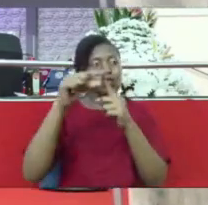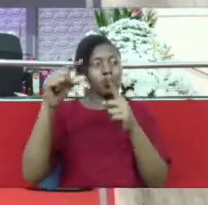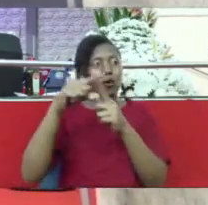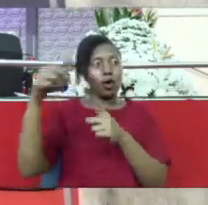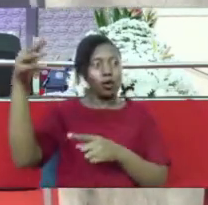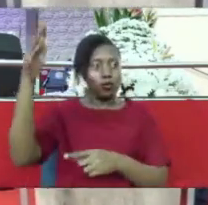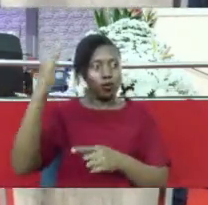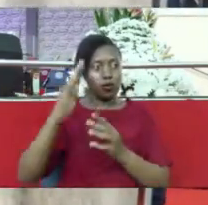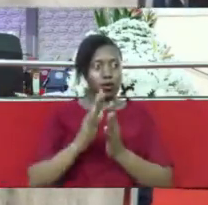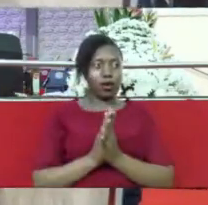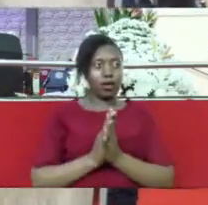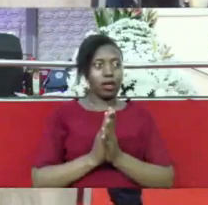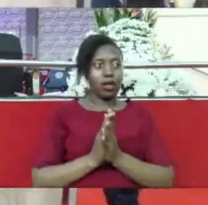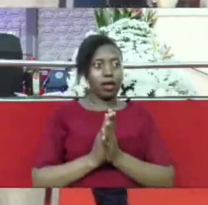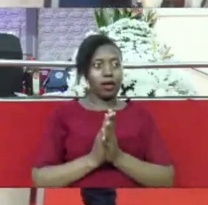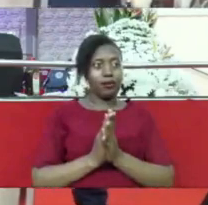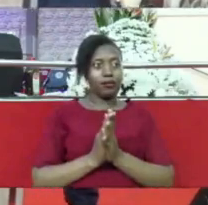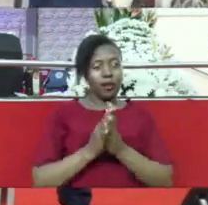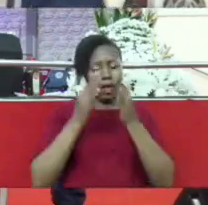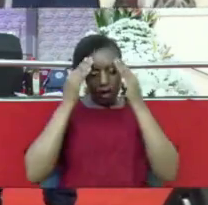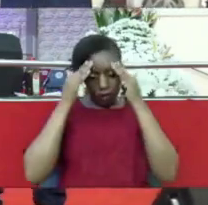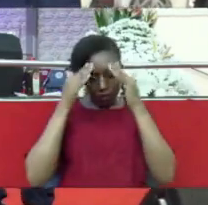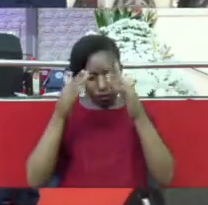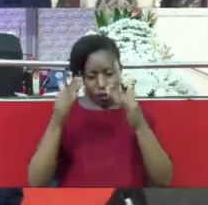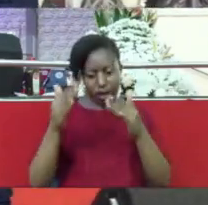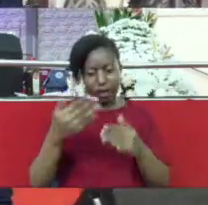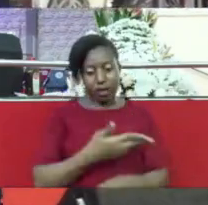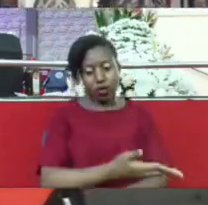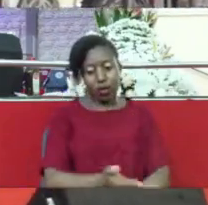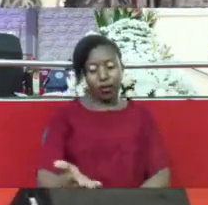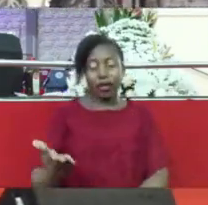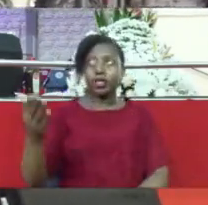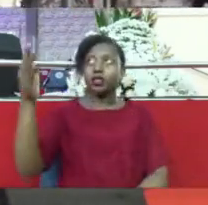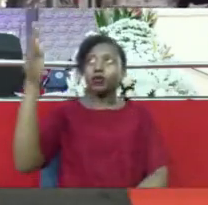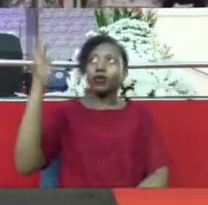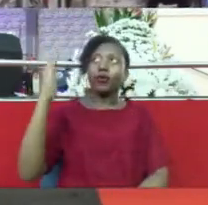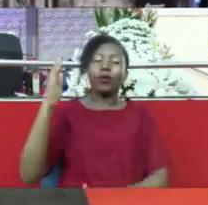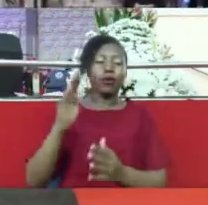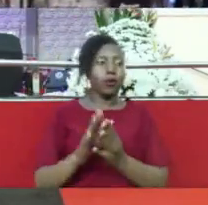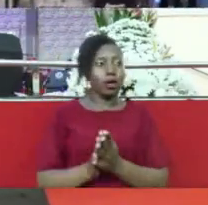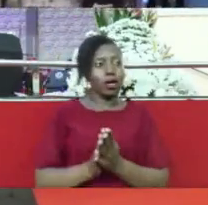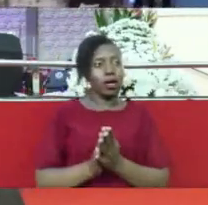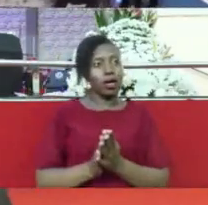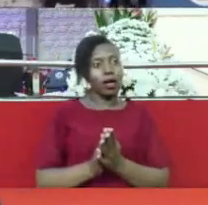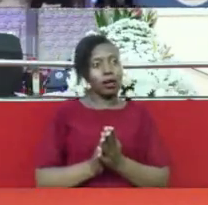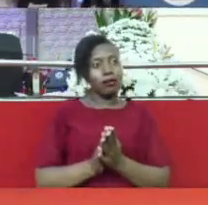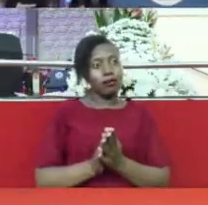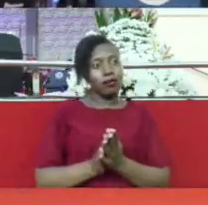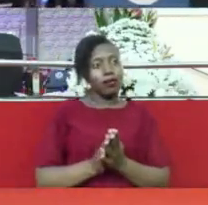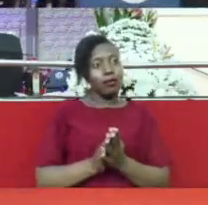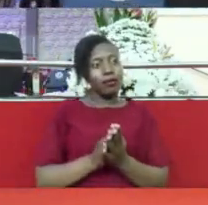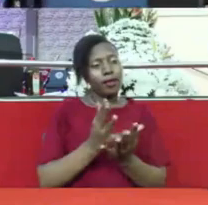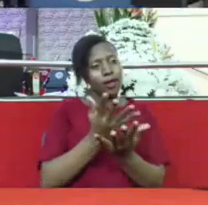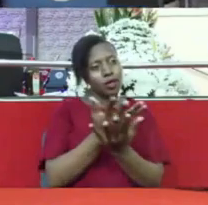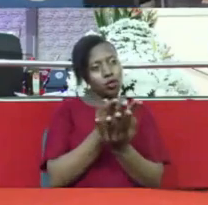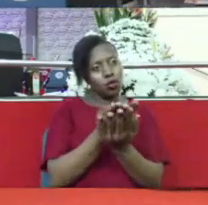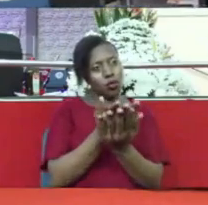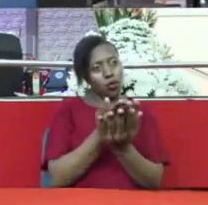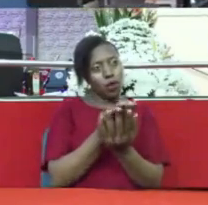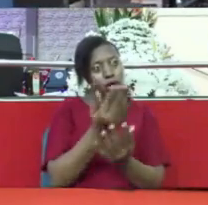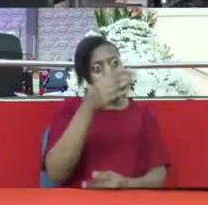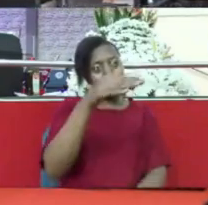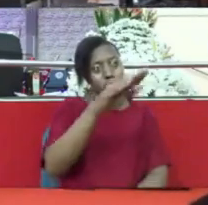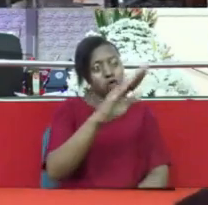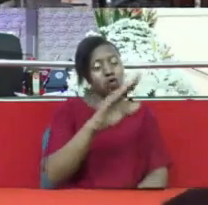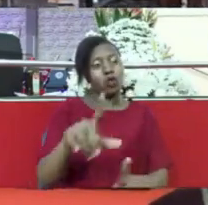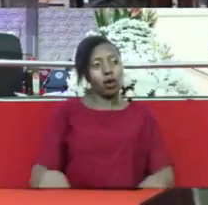kwenye neno la Mungu. Soak in the presence of God. Ujiingize katika uwepo wa Mungu. Moisturize your life. Ujinyeuvuje na katika maisha yako